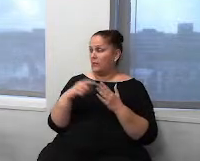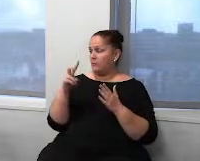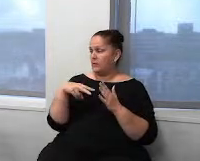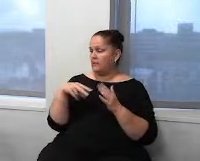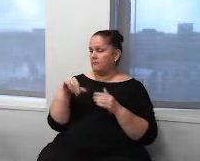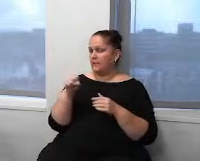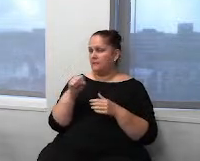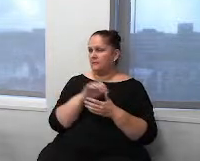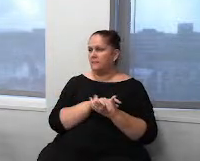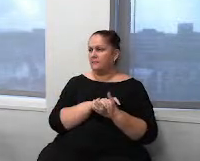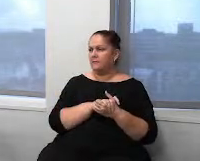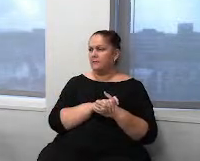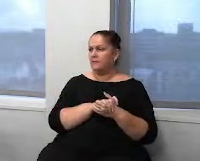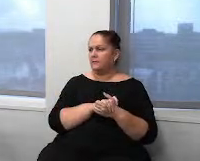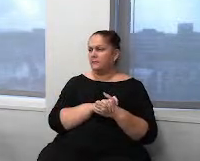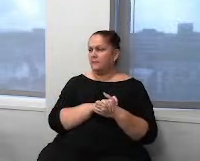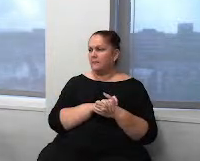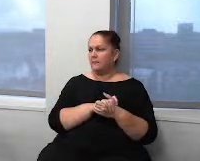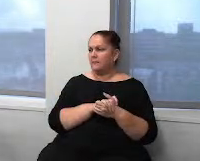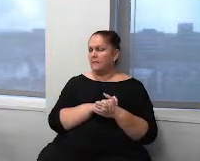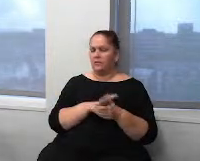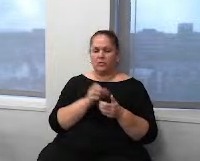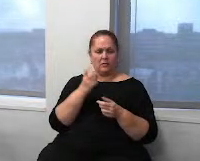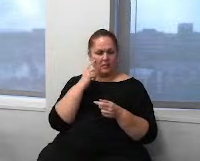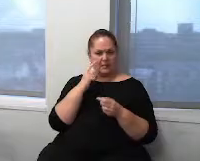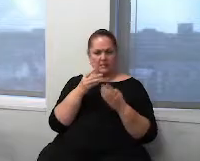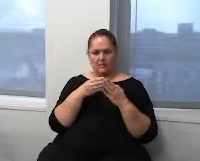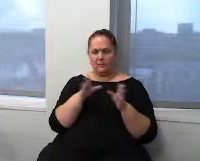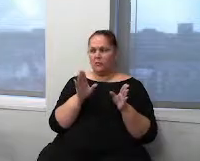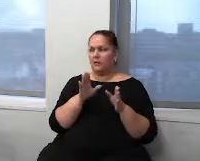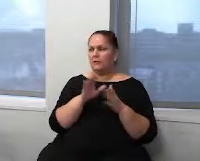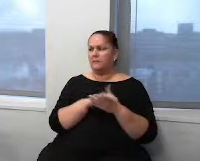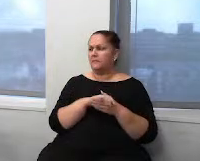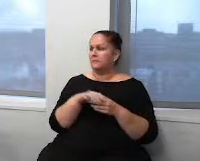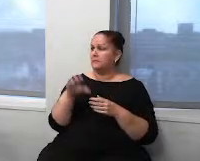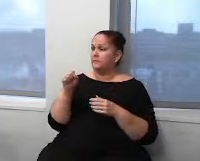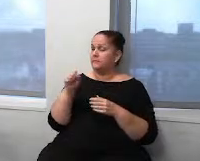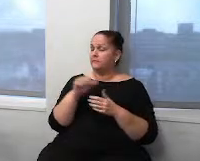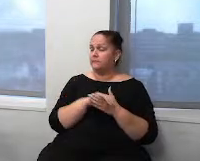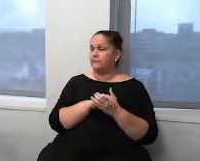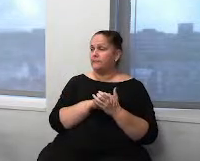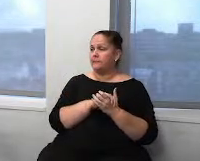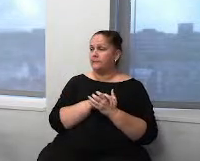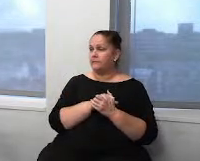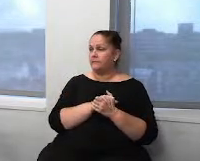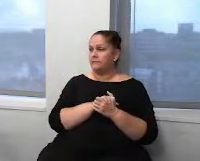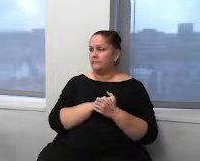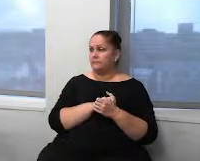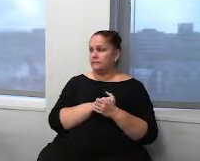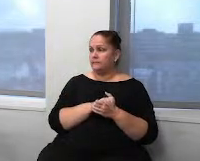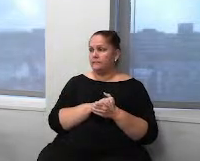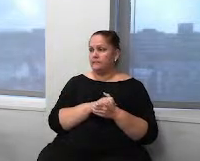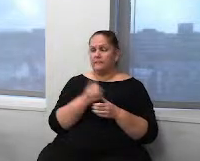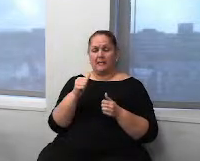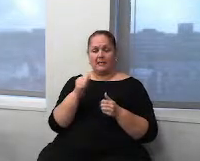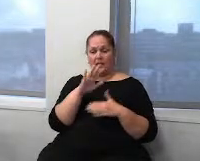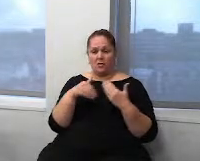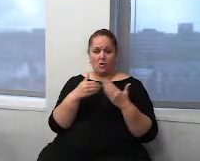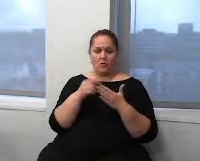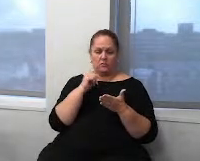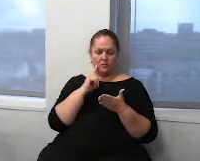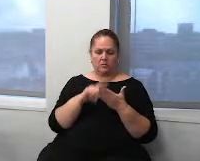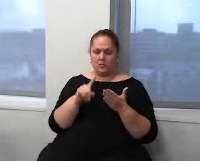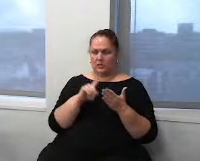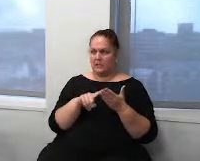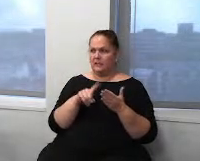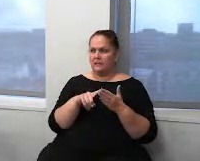Yes, that's what I'm reading. Yes. Would you say that's a pretty broad request? Yes, it is. Any